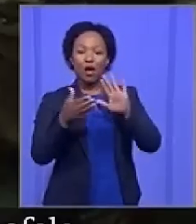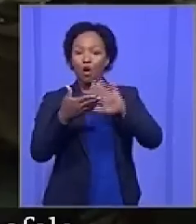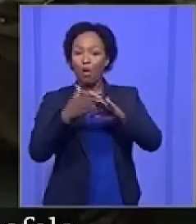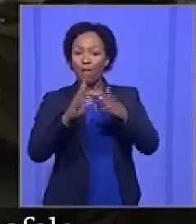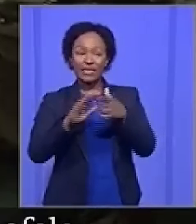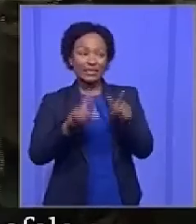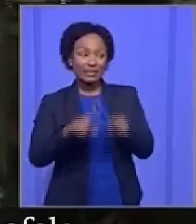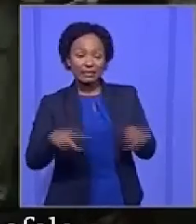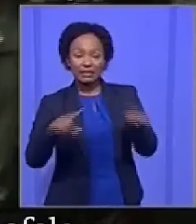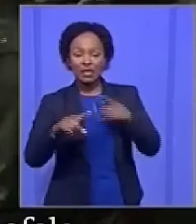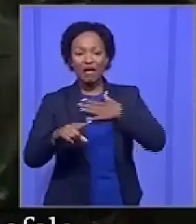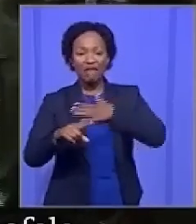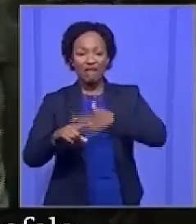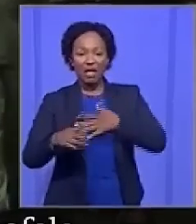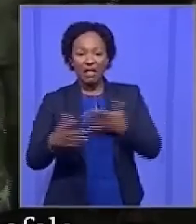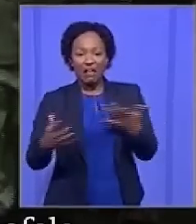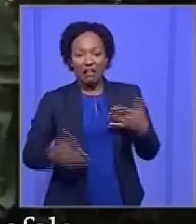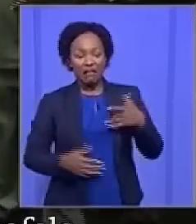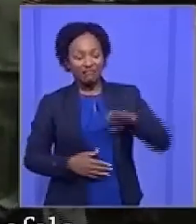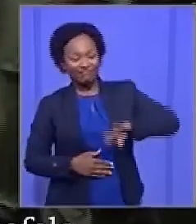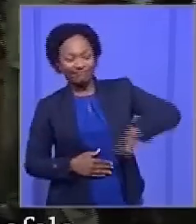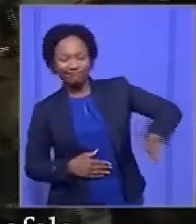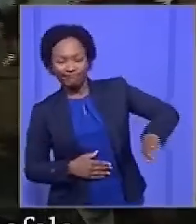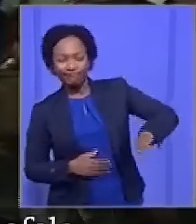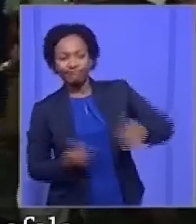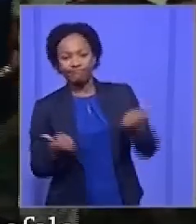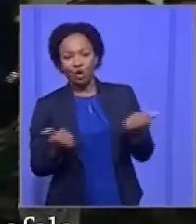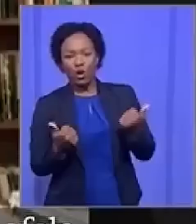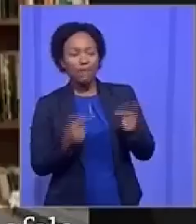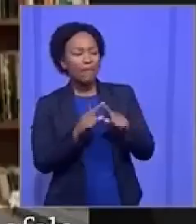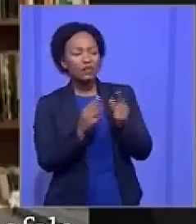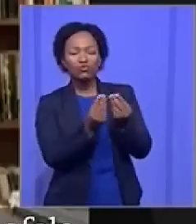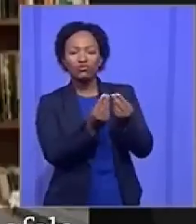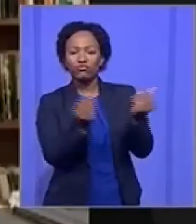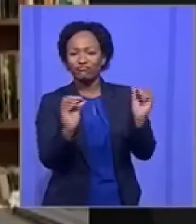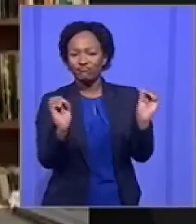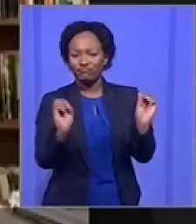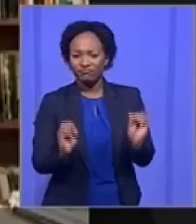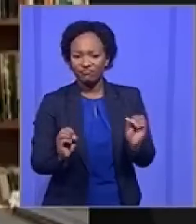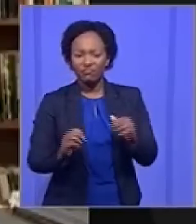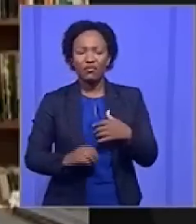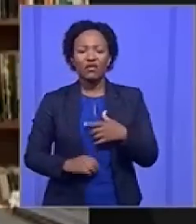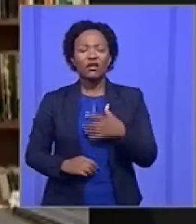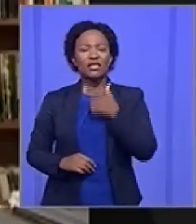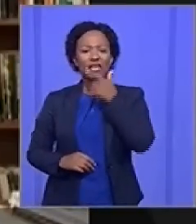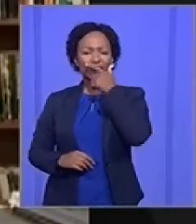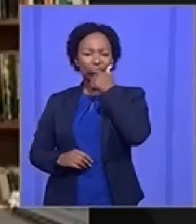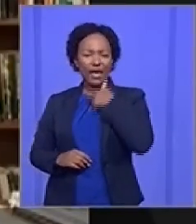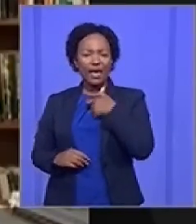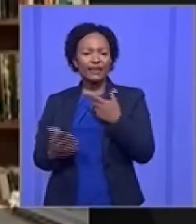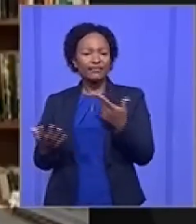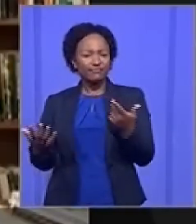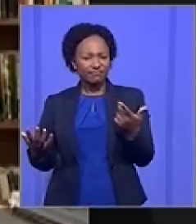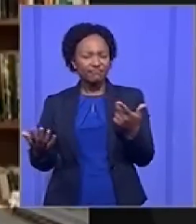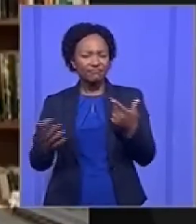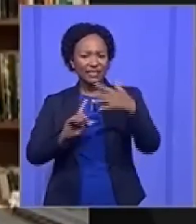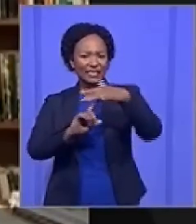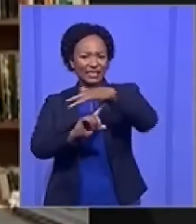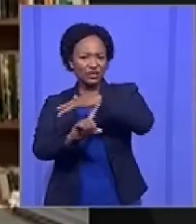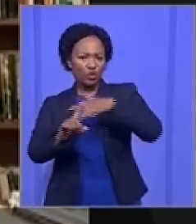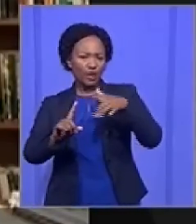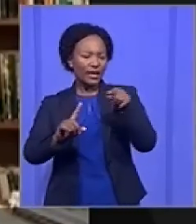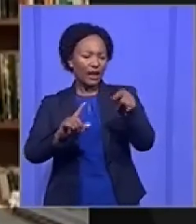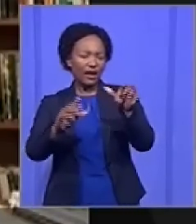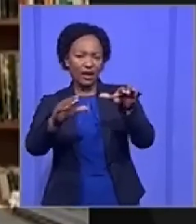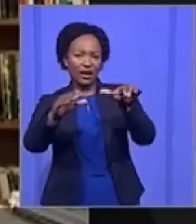sentseng ba ikutlwa ba qheletswe ka thoko. It's actually very sad when you've got a situation like that, and this also